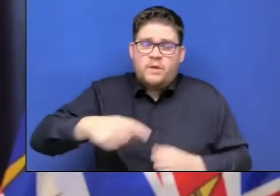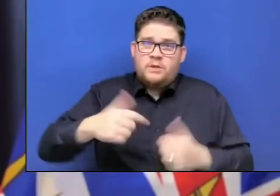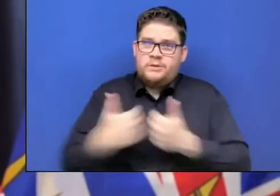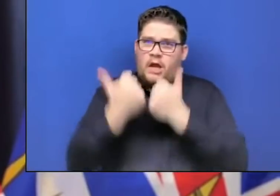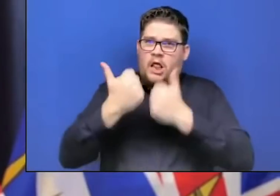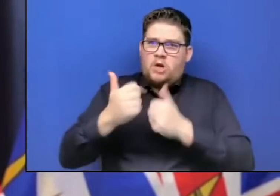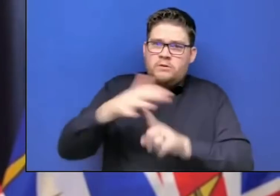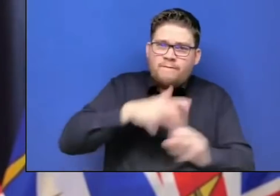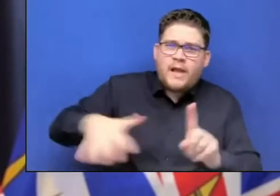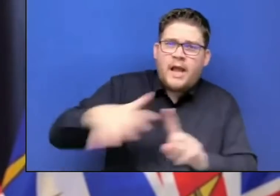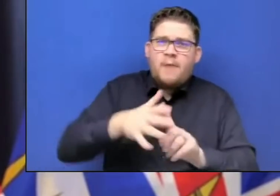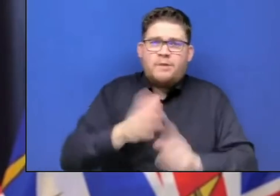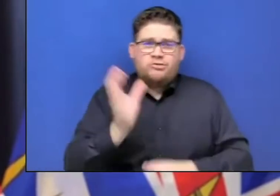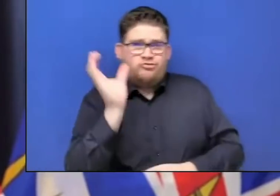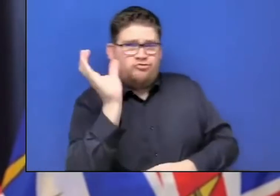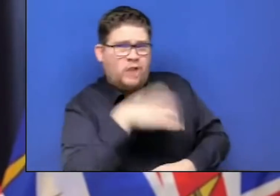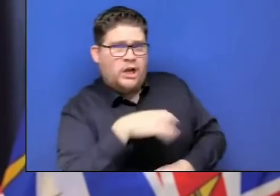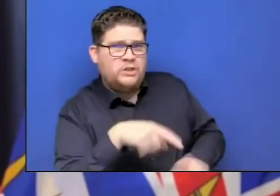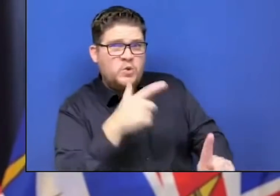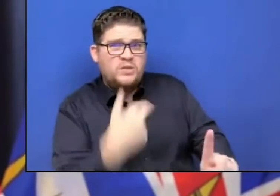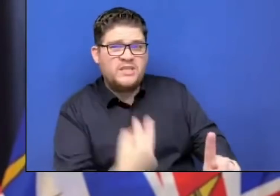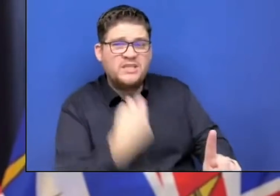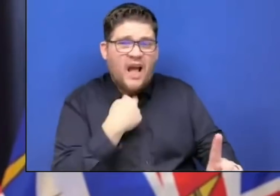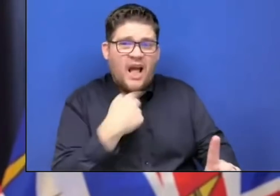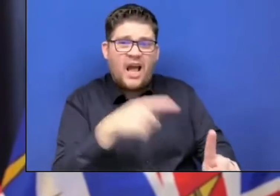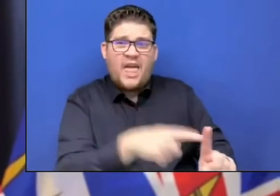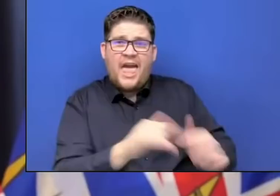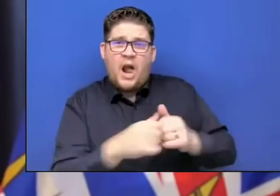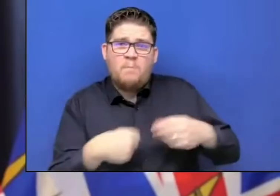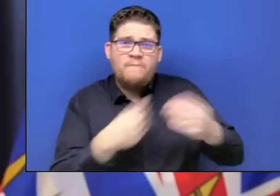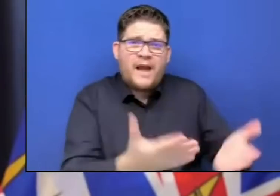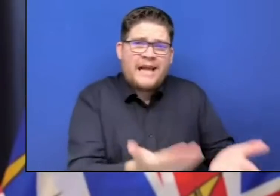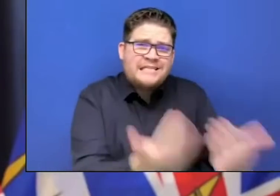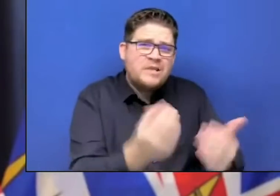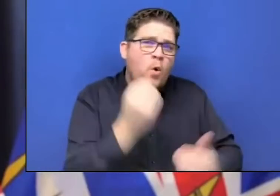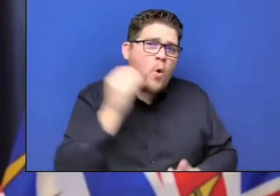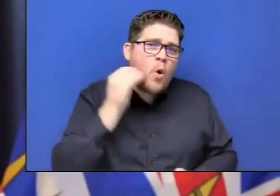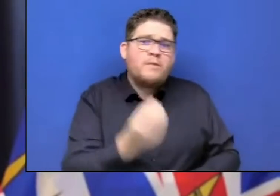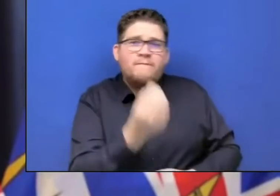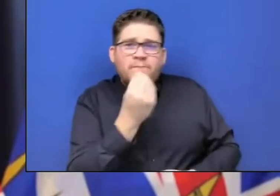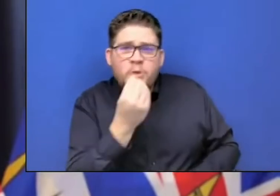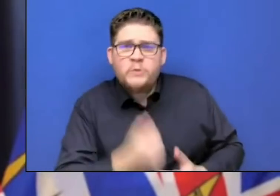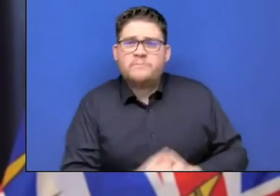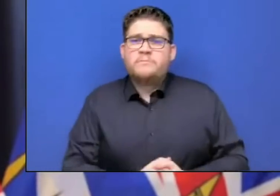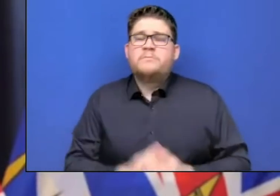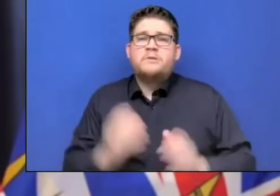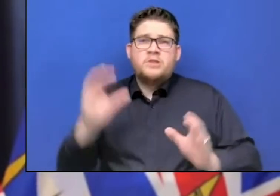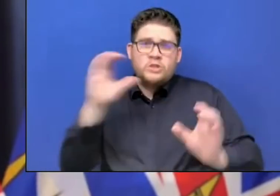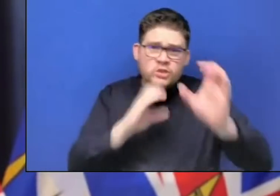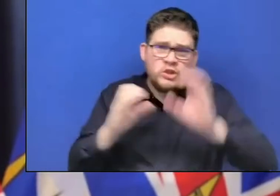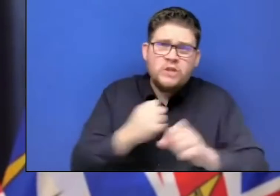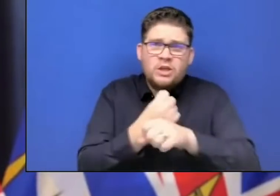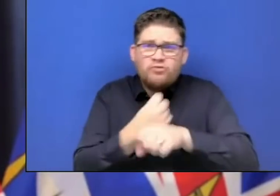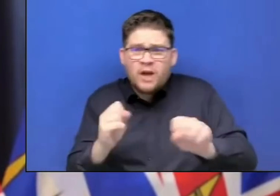strangers who have been stranded. They're providing food and shelter. Search and rescue volunteers are out there battling fatigue and continuing to do their job